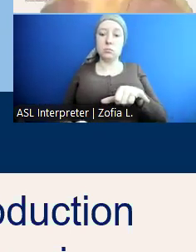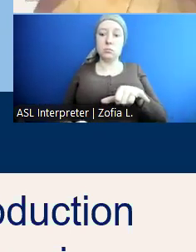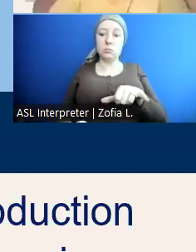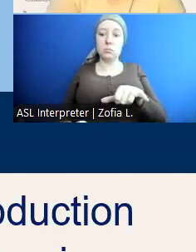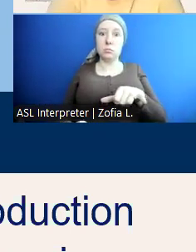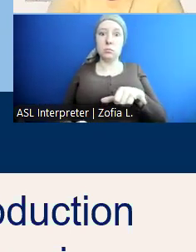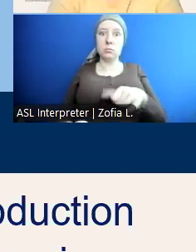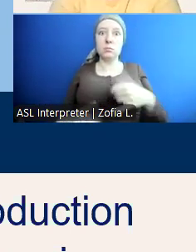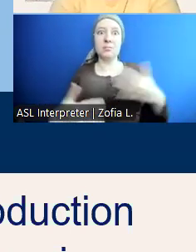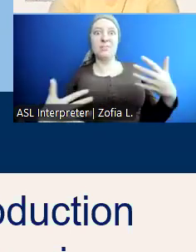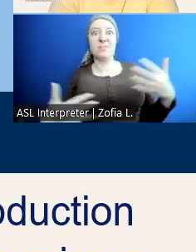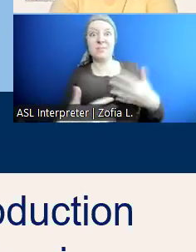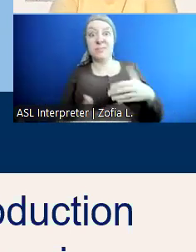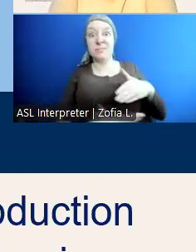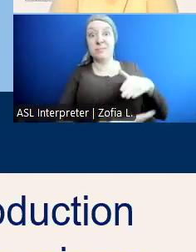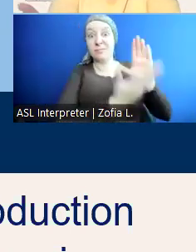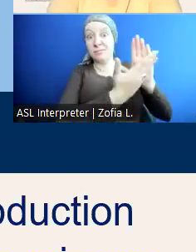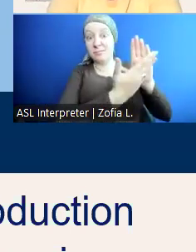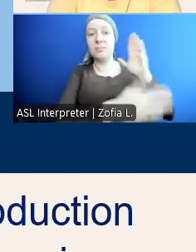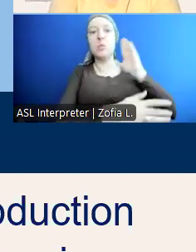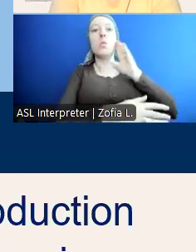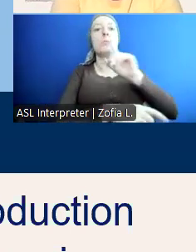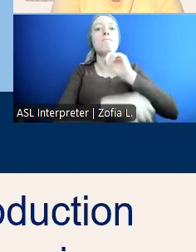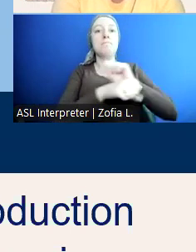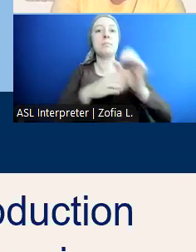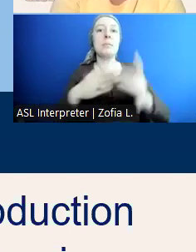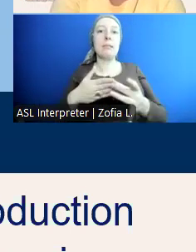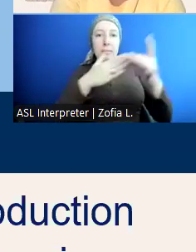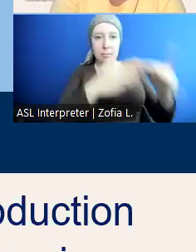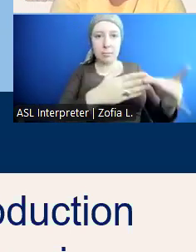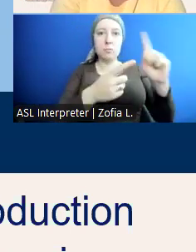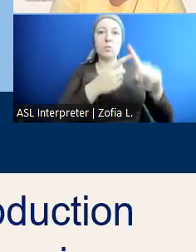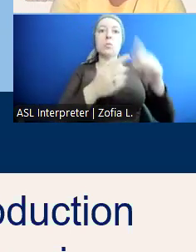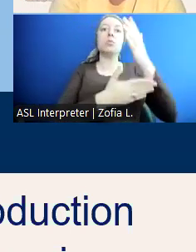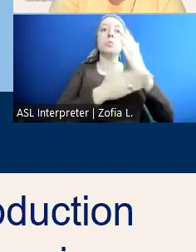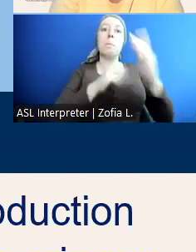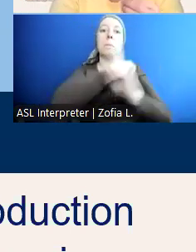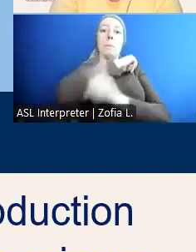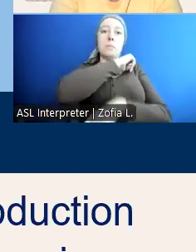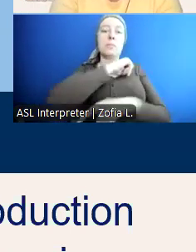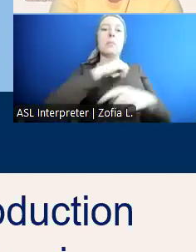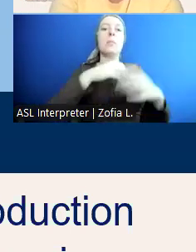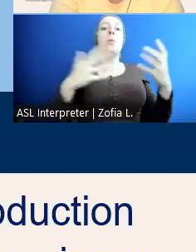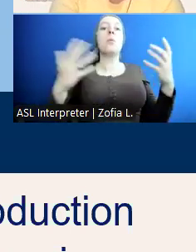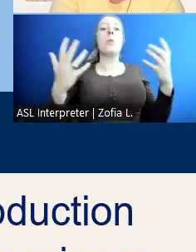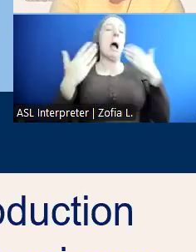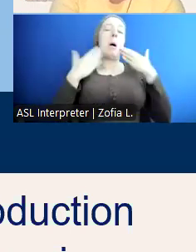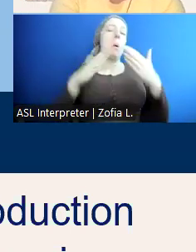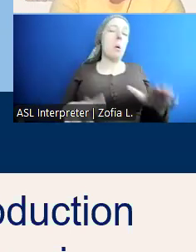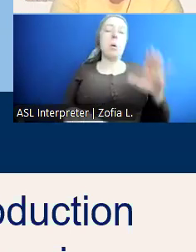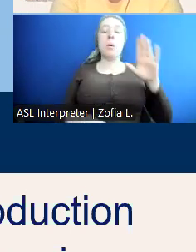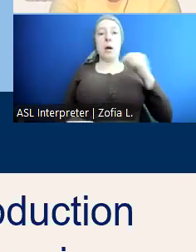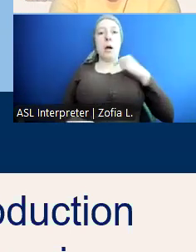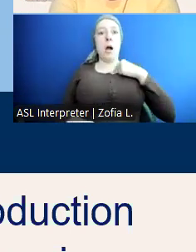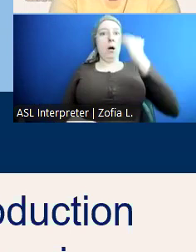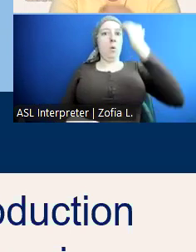scare tactic, for lack of other words, would have actually led to some, you know, criminal penalties. But what I do know is that it was